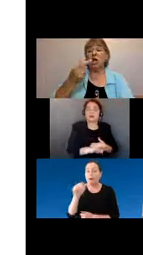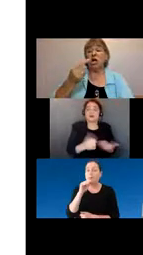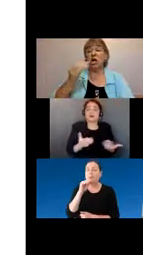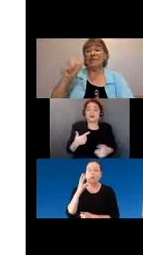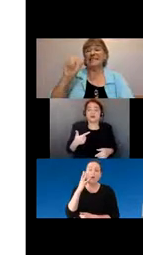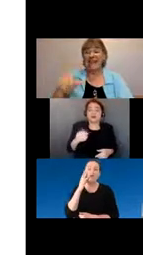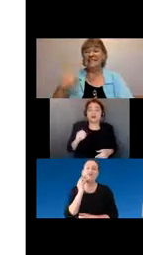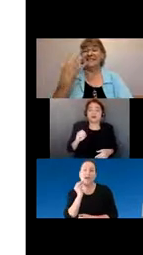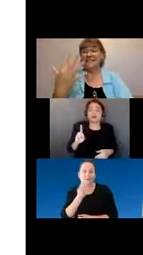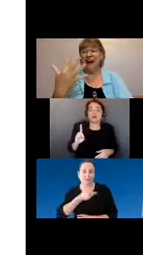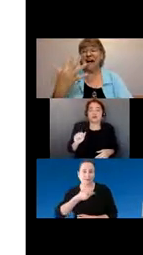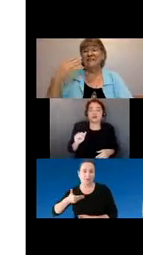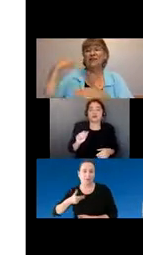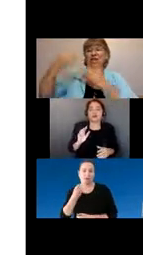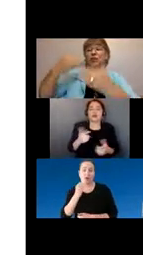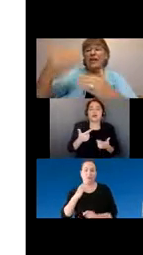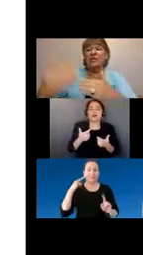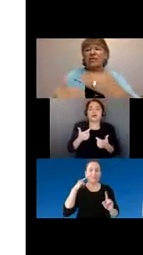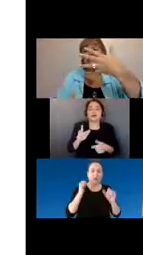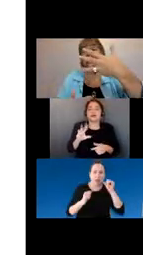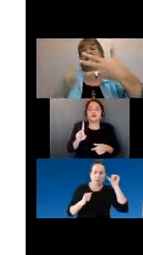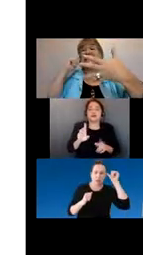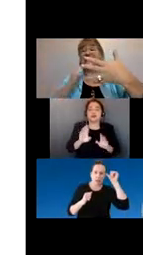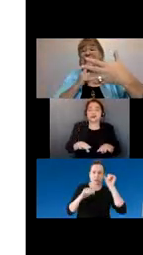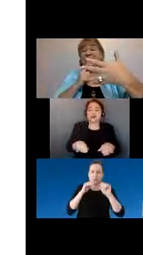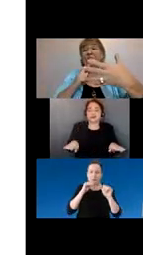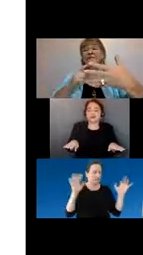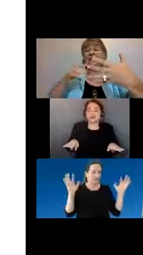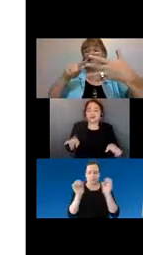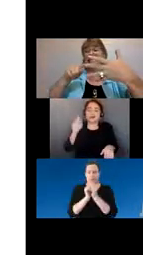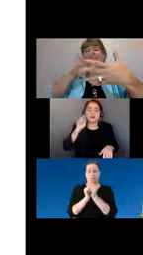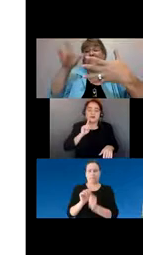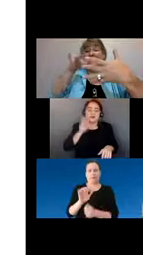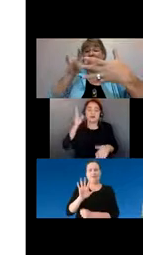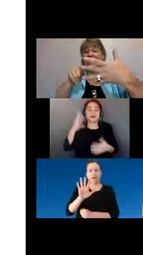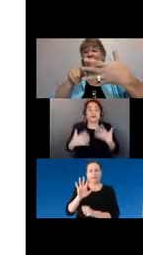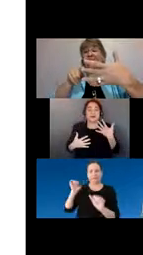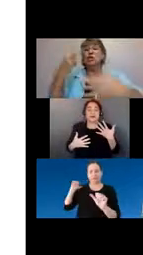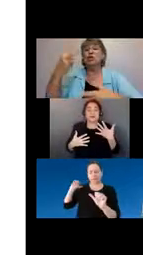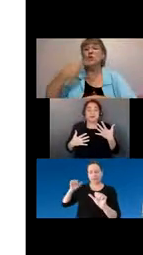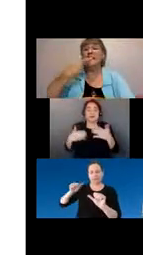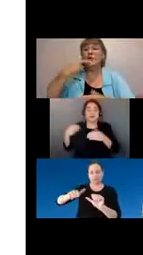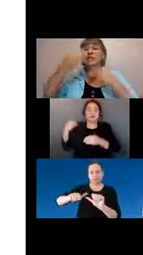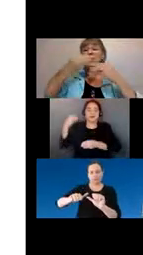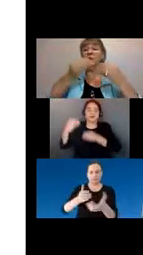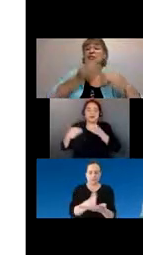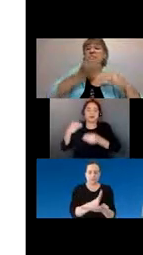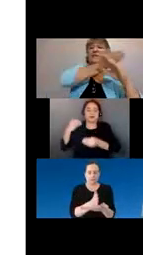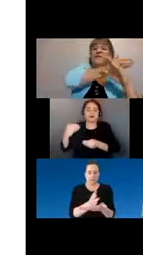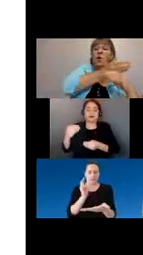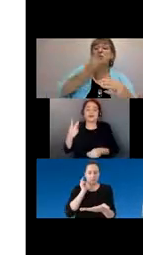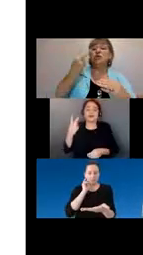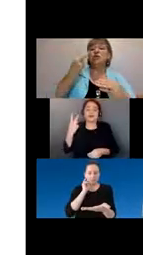We call GODAs. That's the five generations. The deaf is in the middle, two hearing